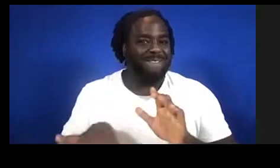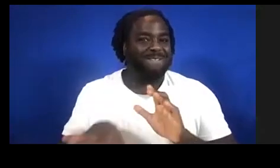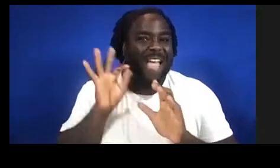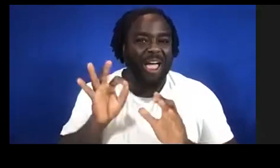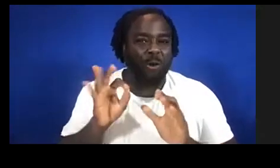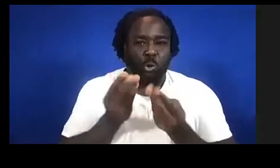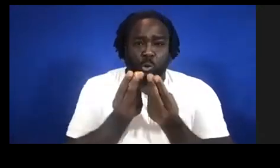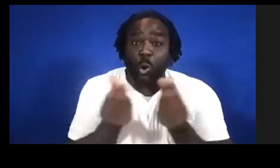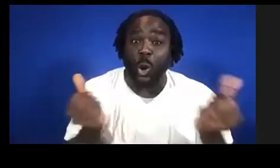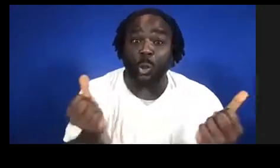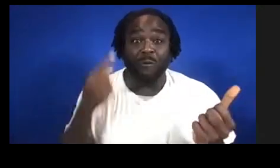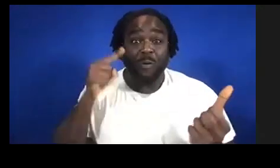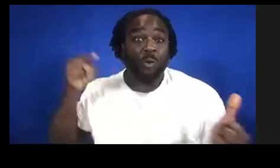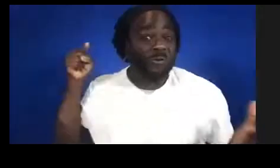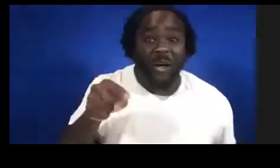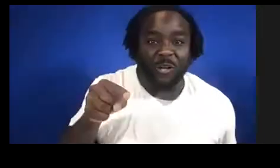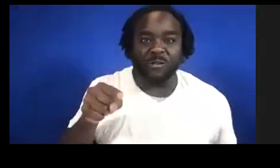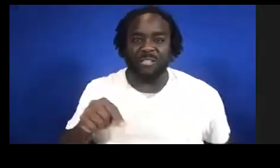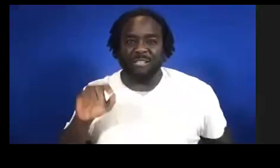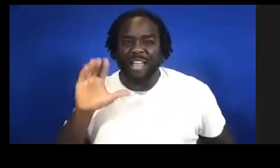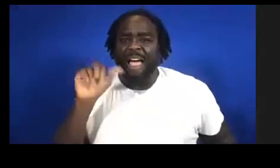They should be trying to figure out